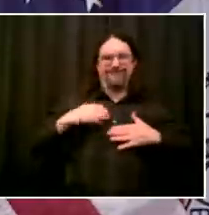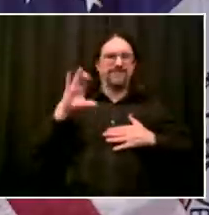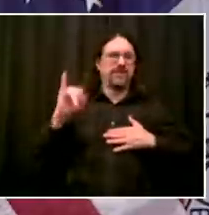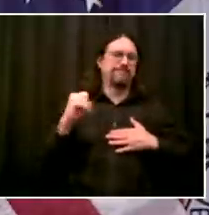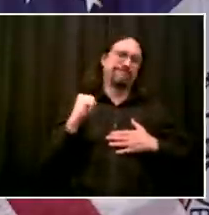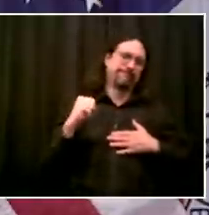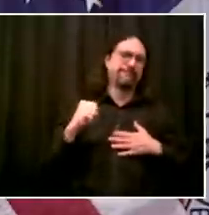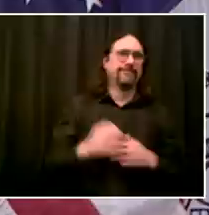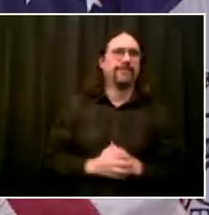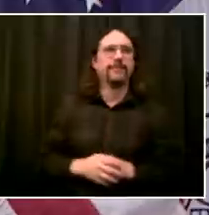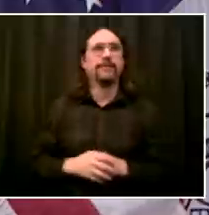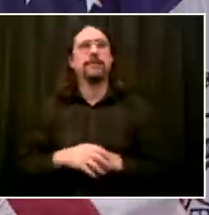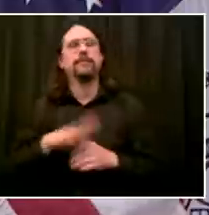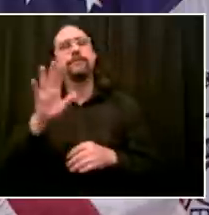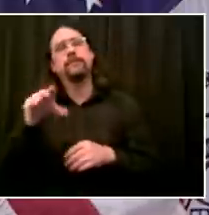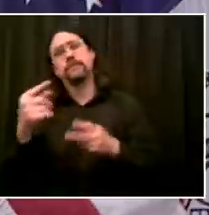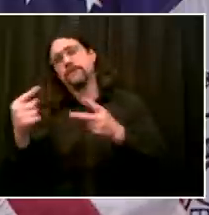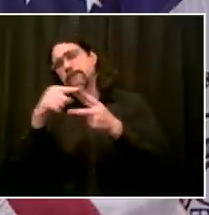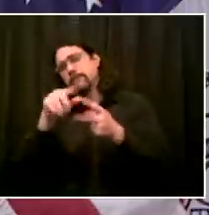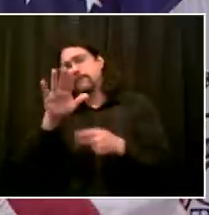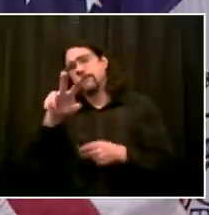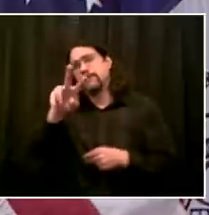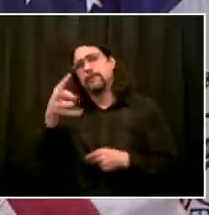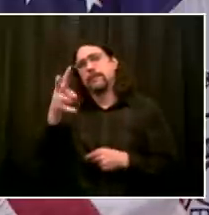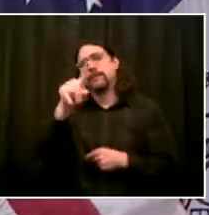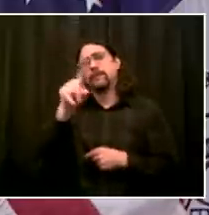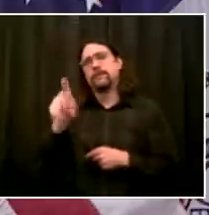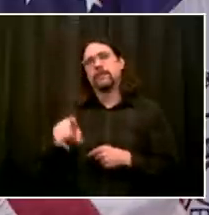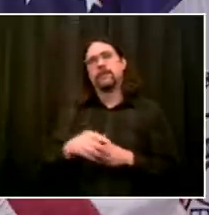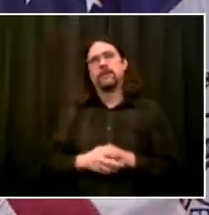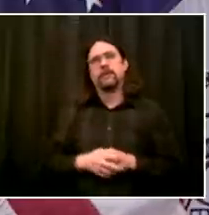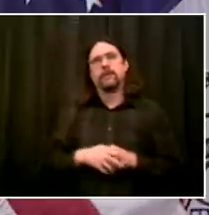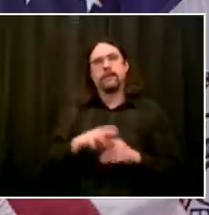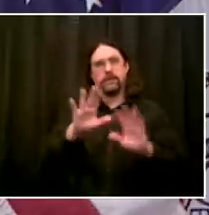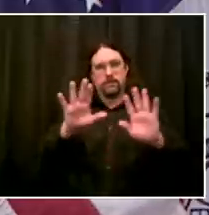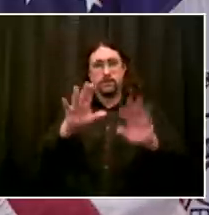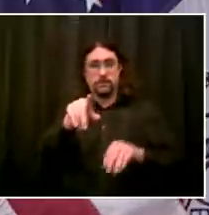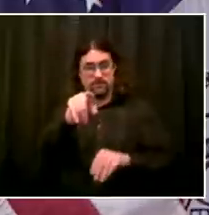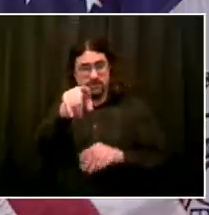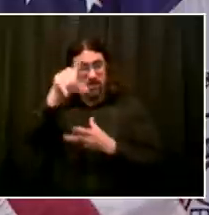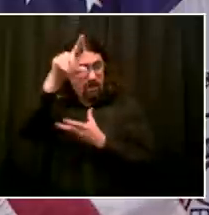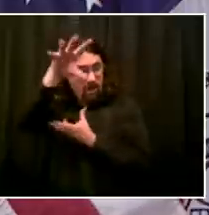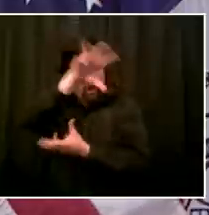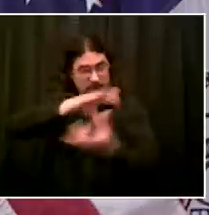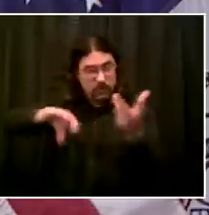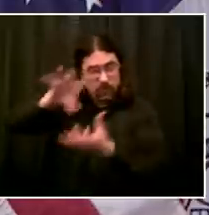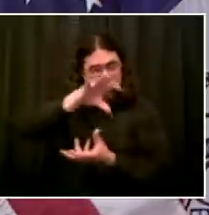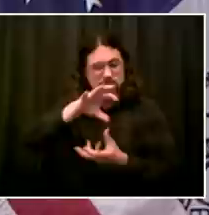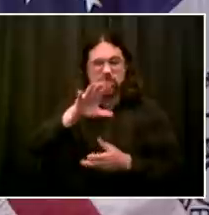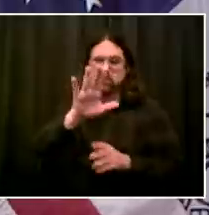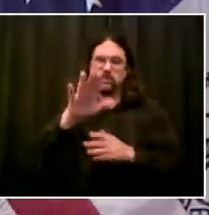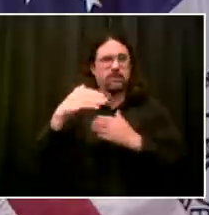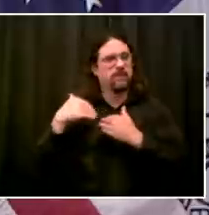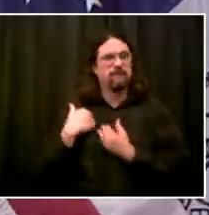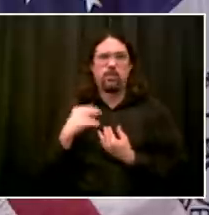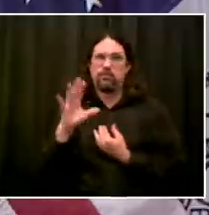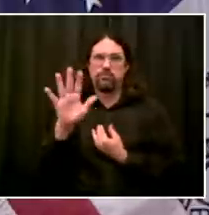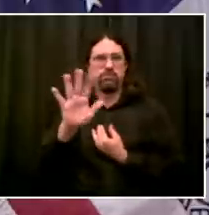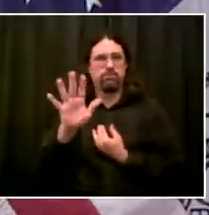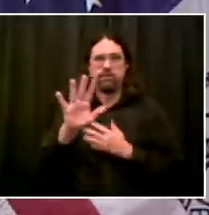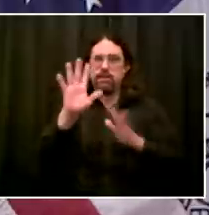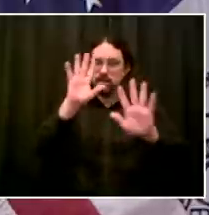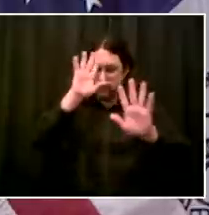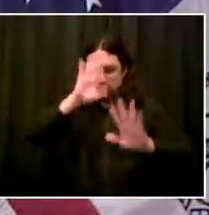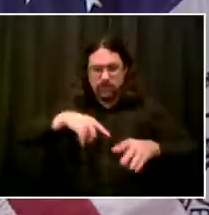weeks. So I'll try again on this. The trend line was what mattered before, because bluntly, until we all could prove to each other that we could